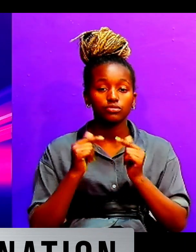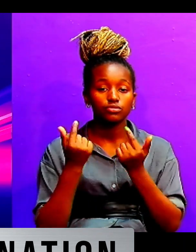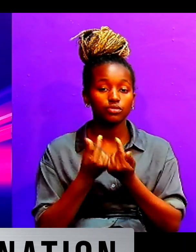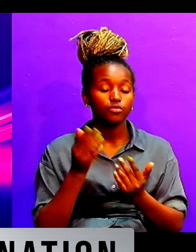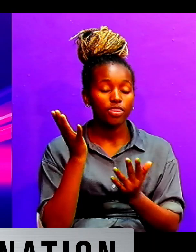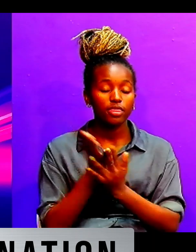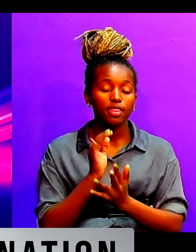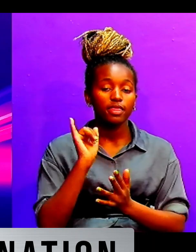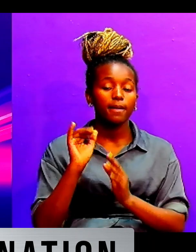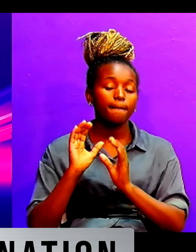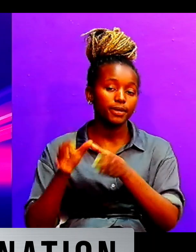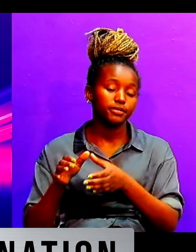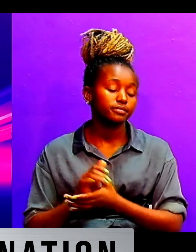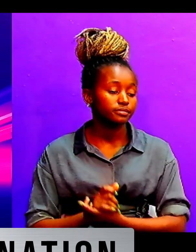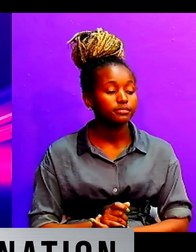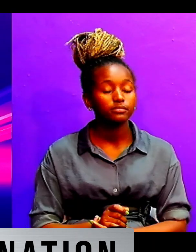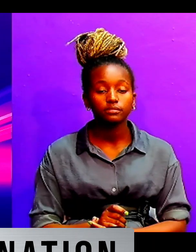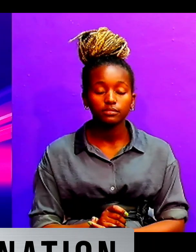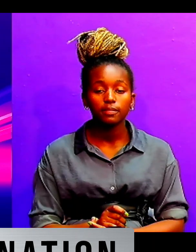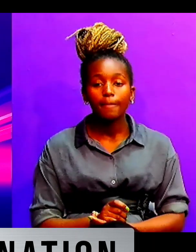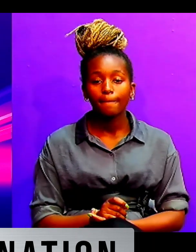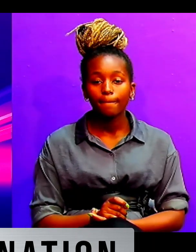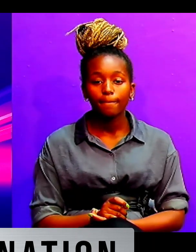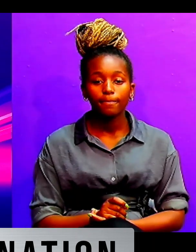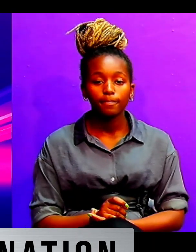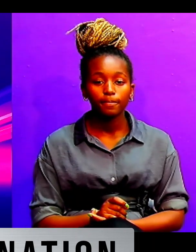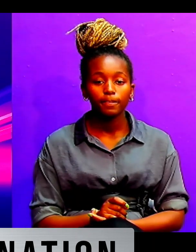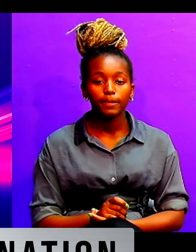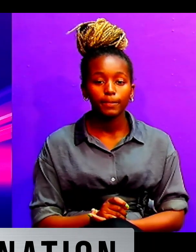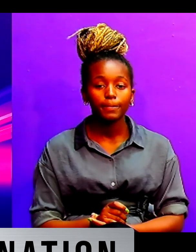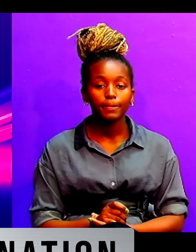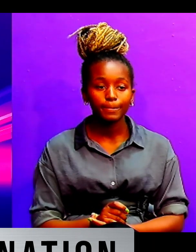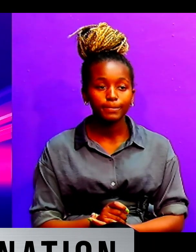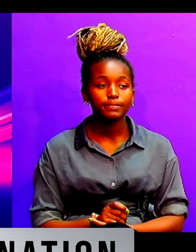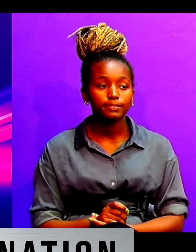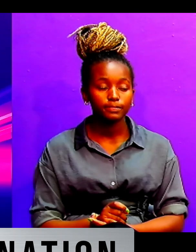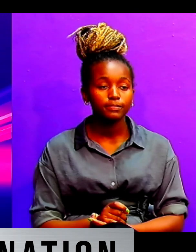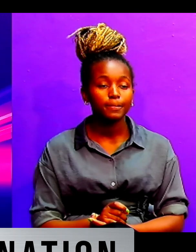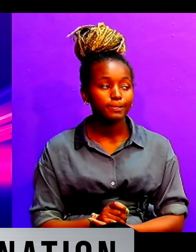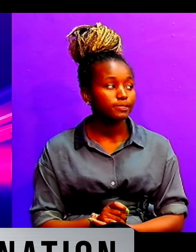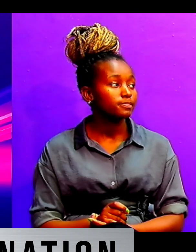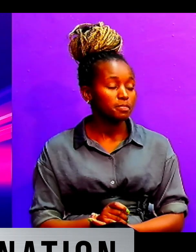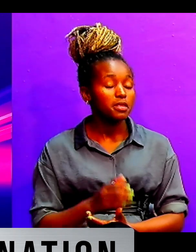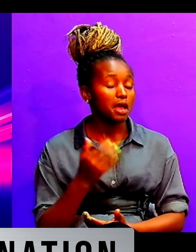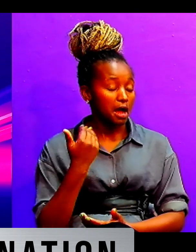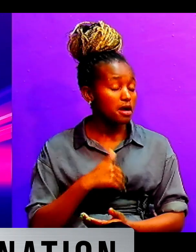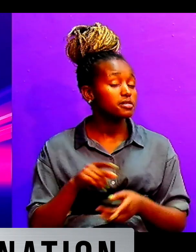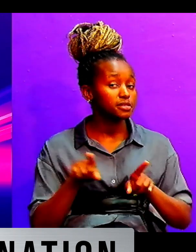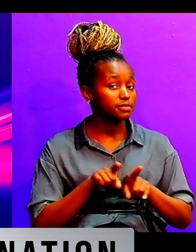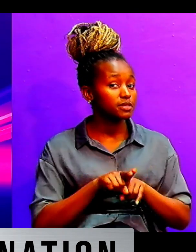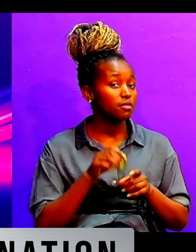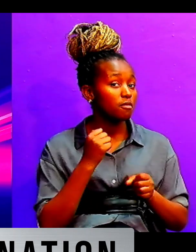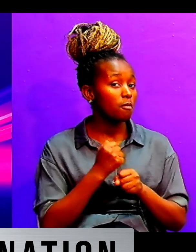right. Interestingly, I also sit at the NEC. Oh. Yes, of Labour Party of Kenya. Do you know